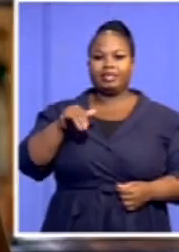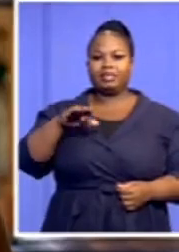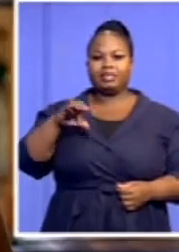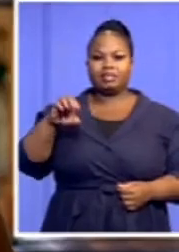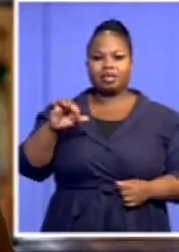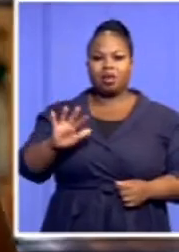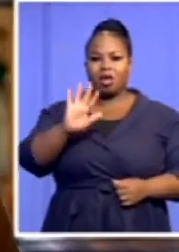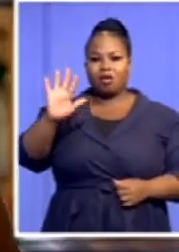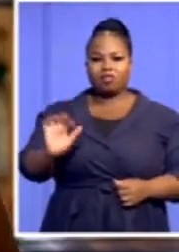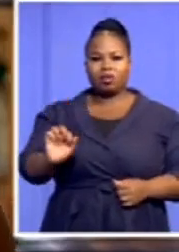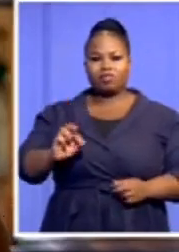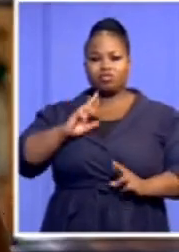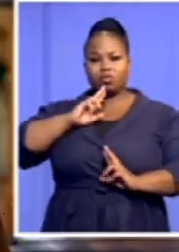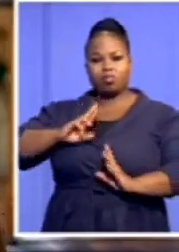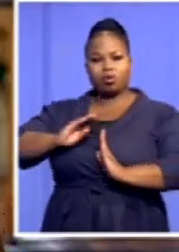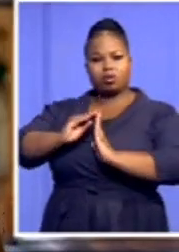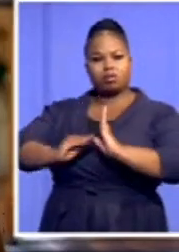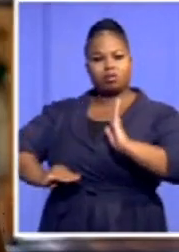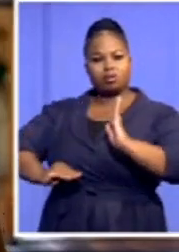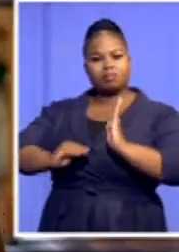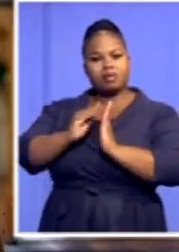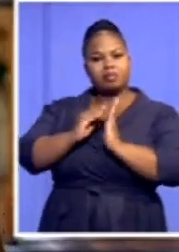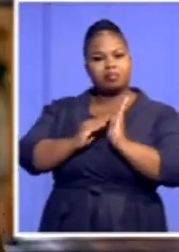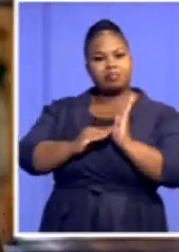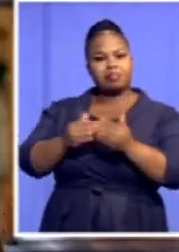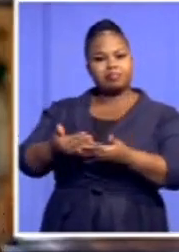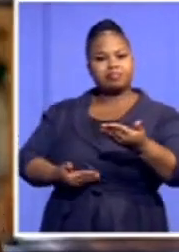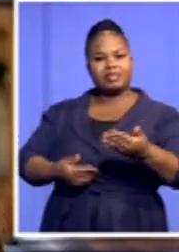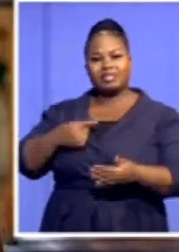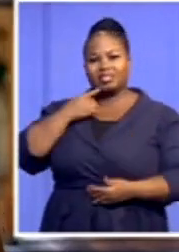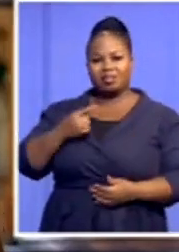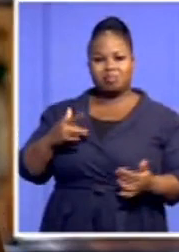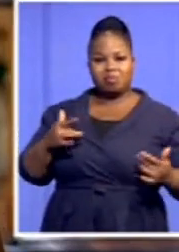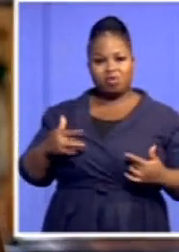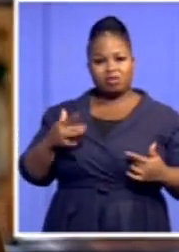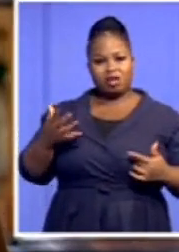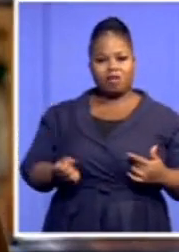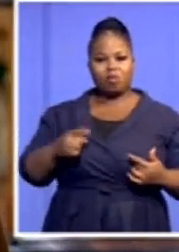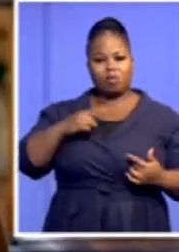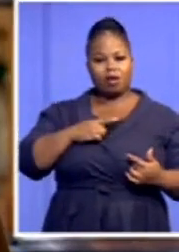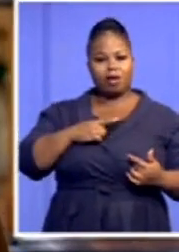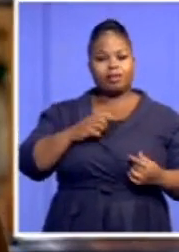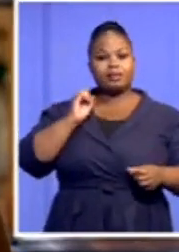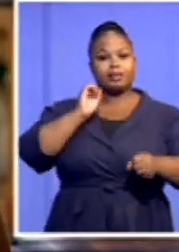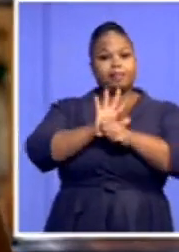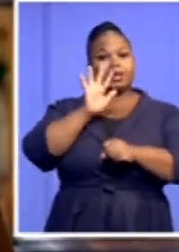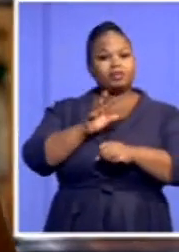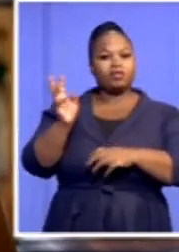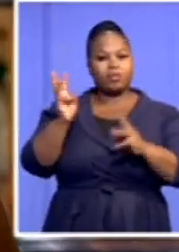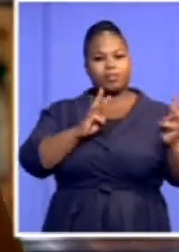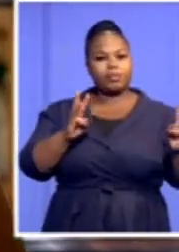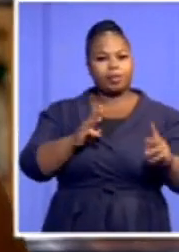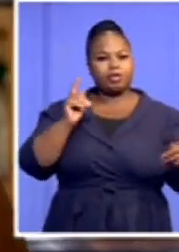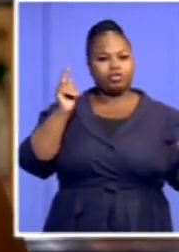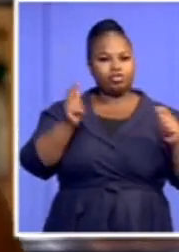their concern about how the impact of climate change, the direct impact that we're seeing